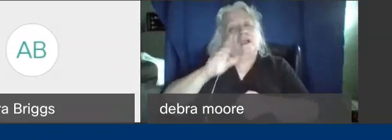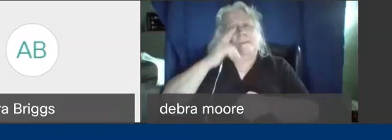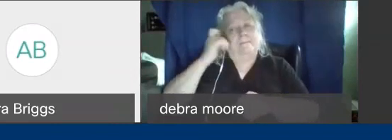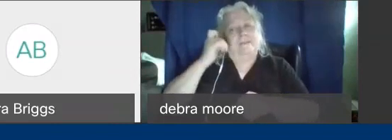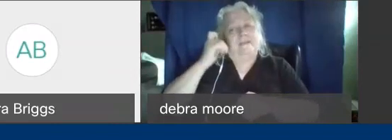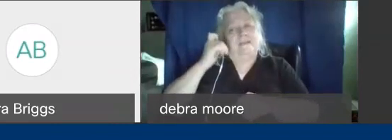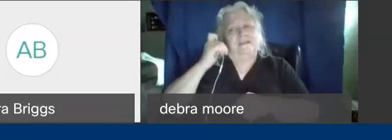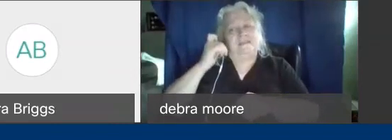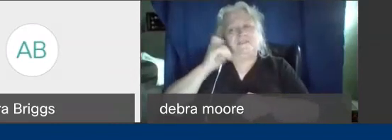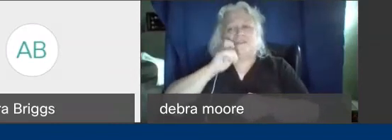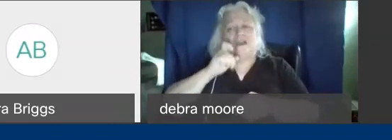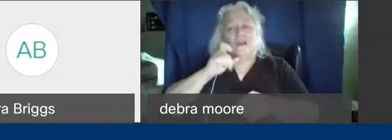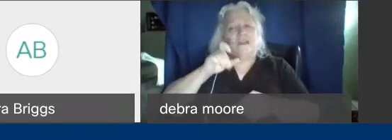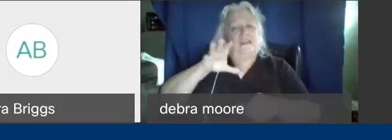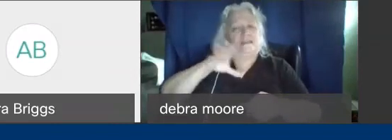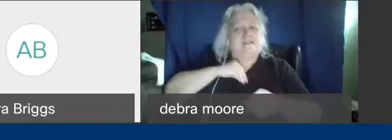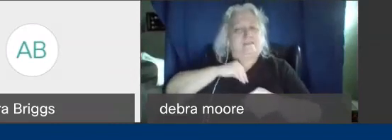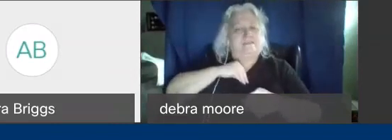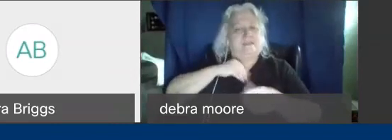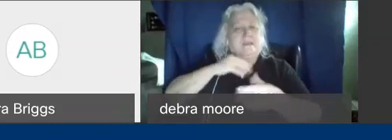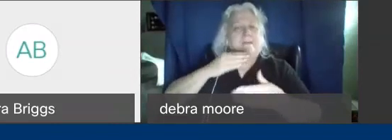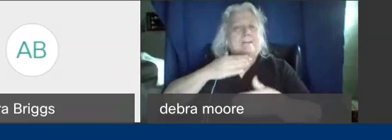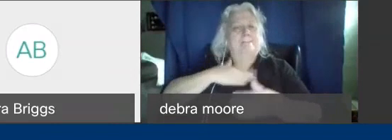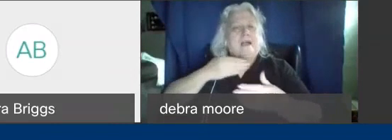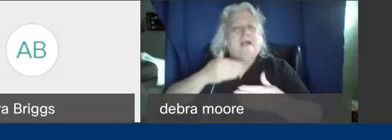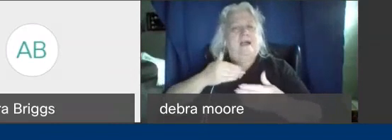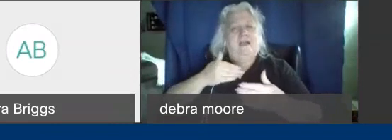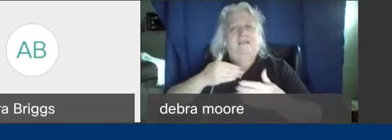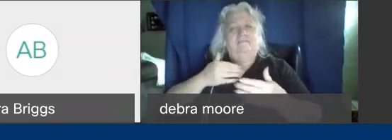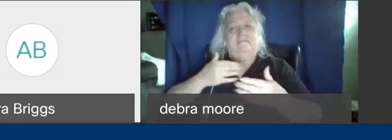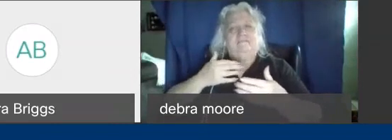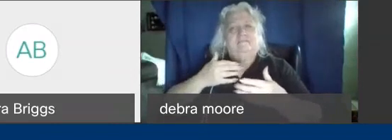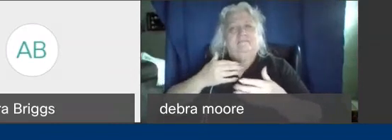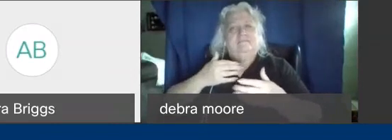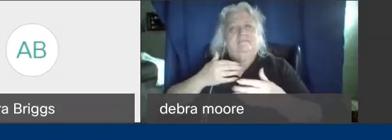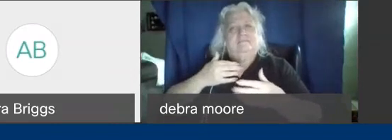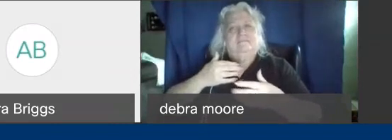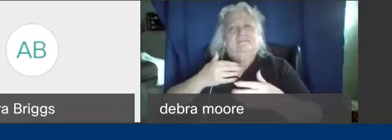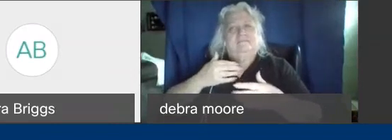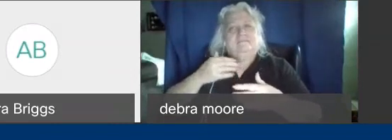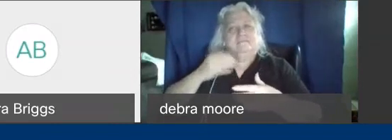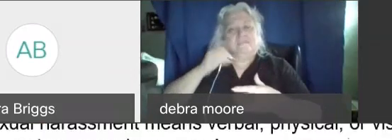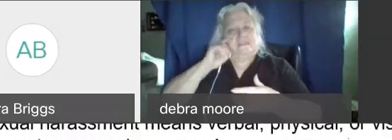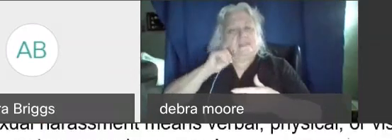of sexual conduct in return for letting a member join a club.